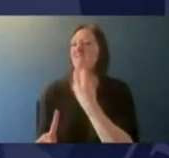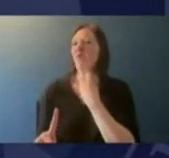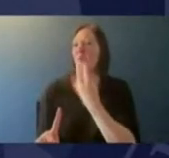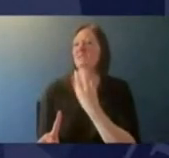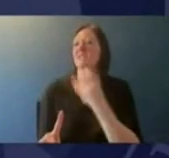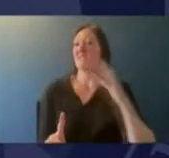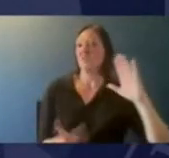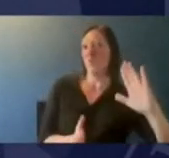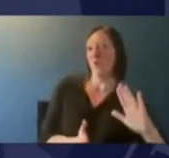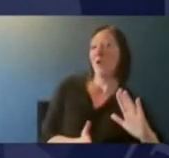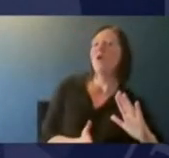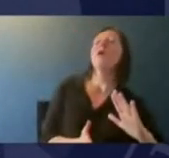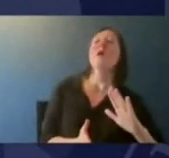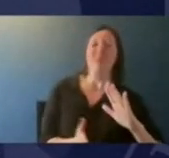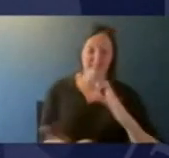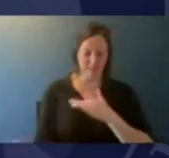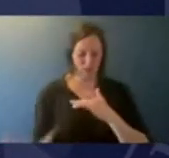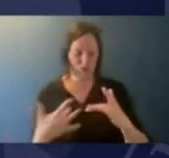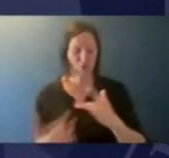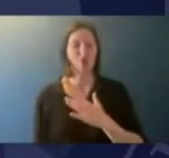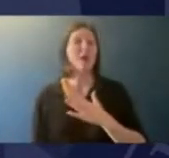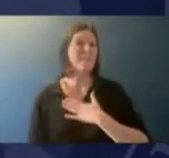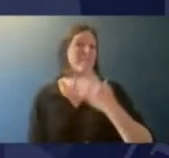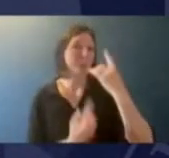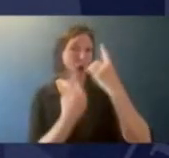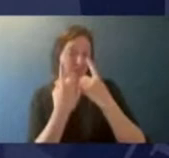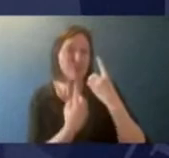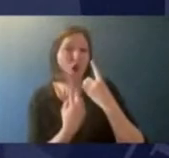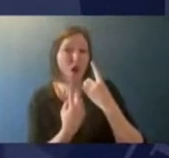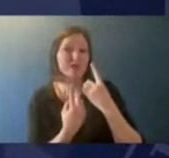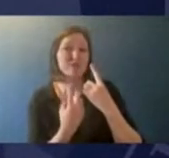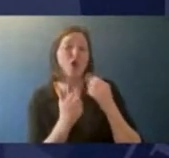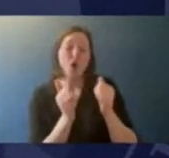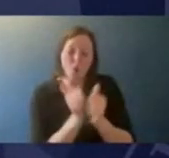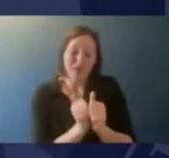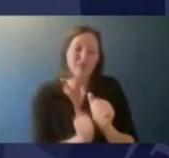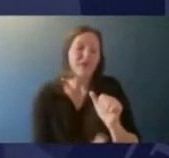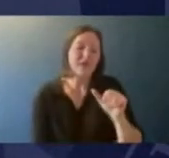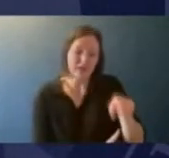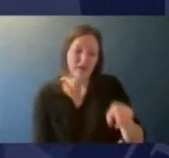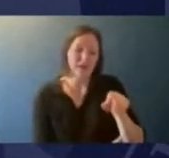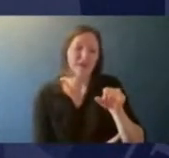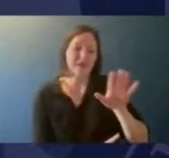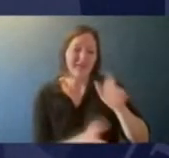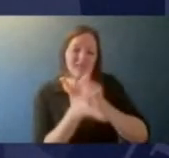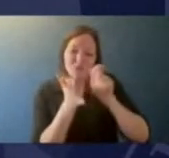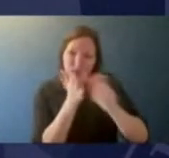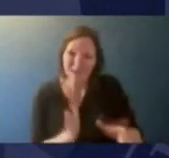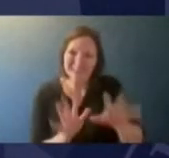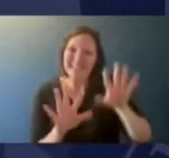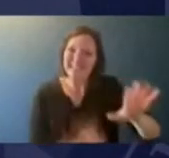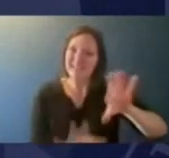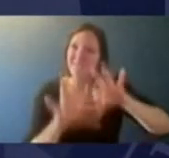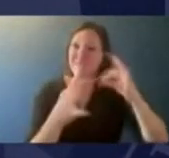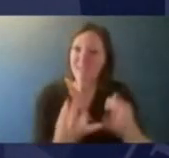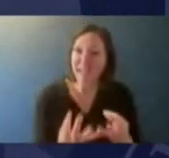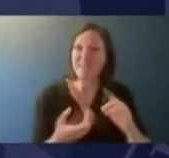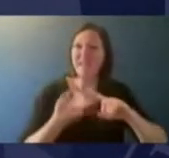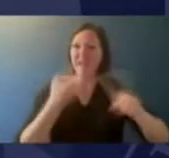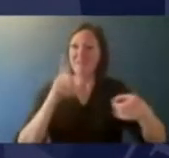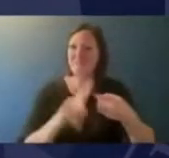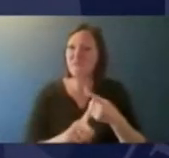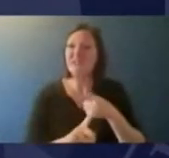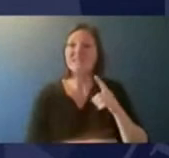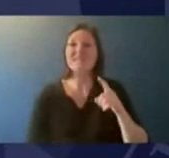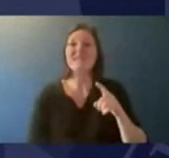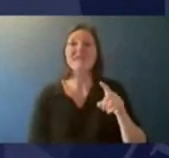concern. My own thoughts are with Mr. Gershkovich's family, friends, and his colleagues at the